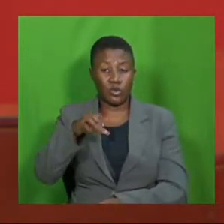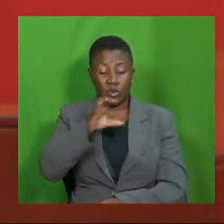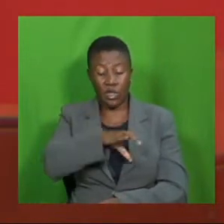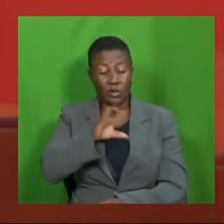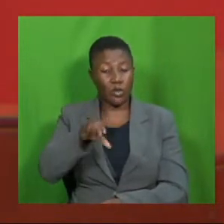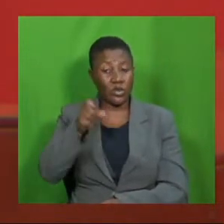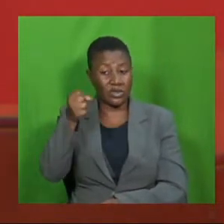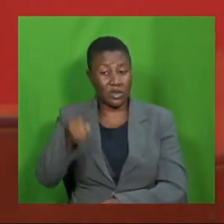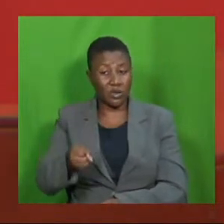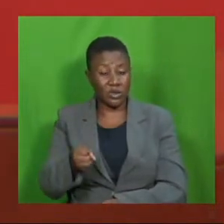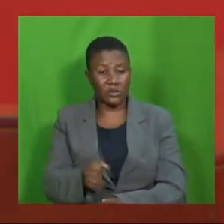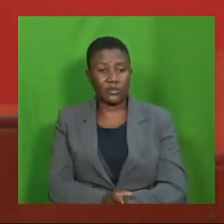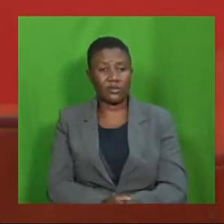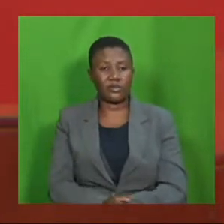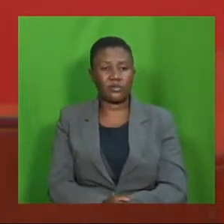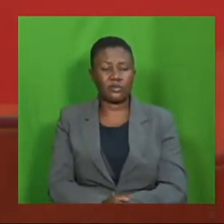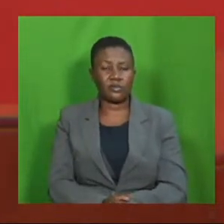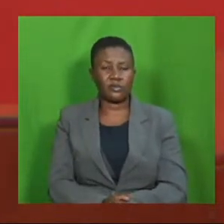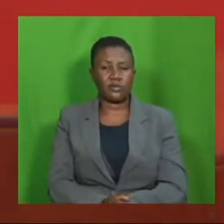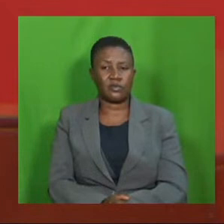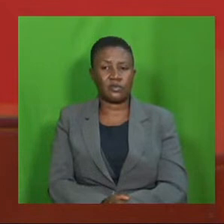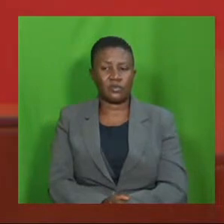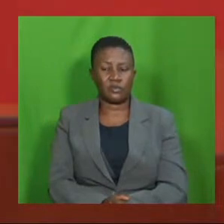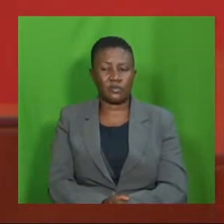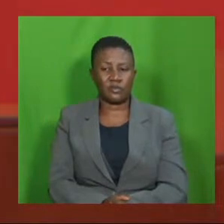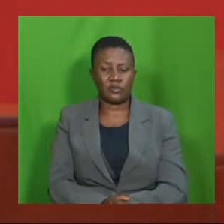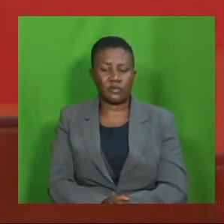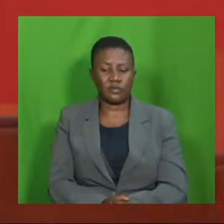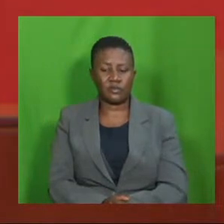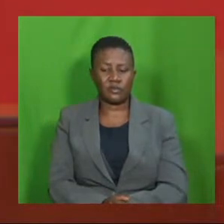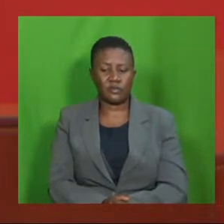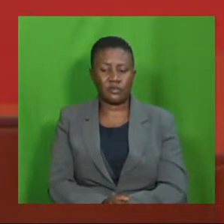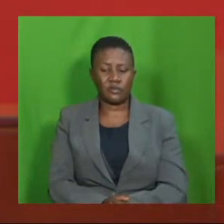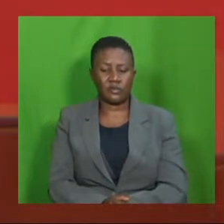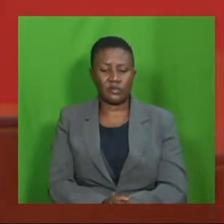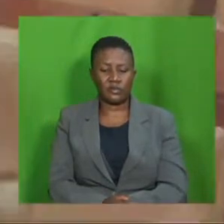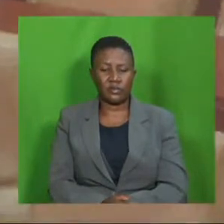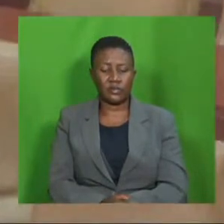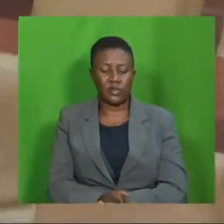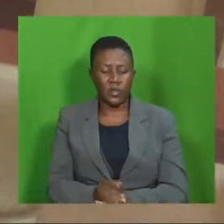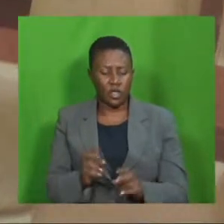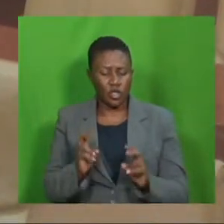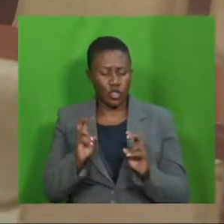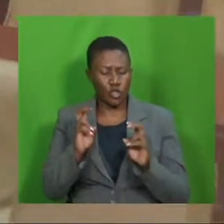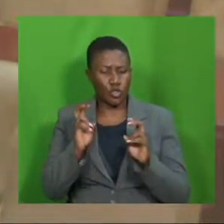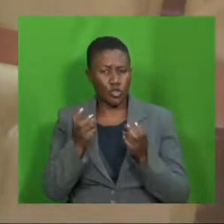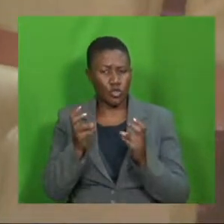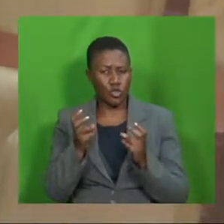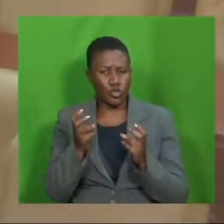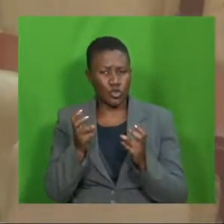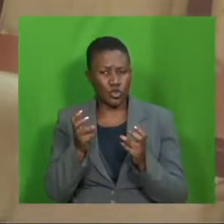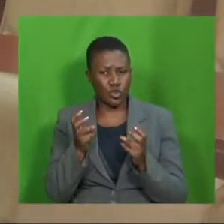South. On the same matter, Mr. Speaker, on the issue of